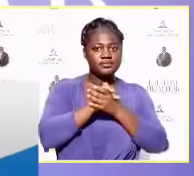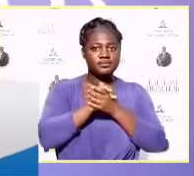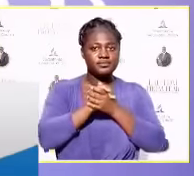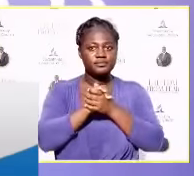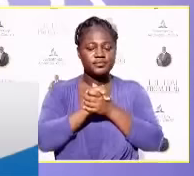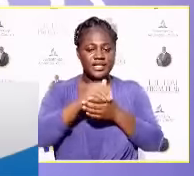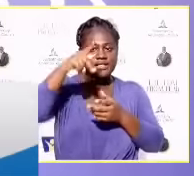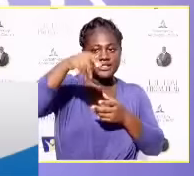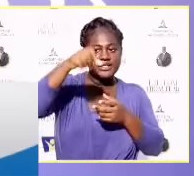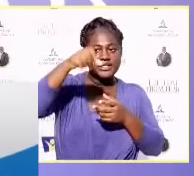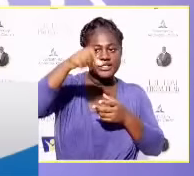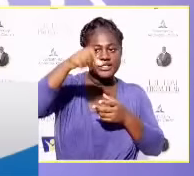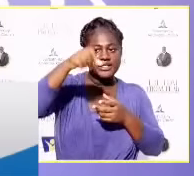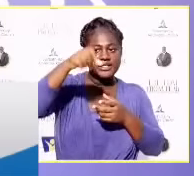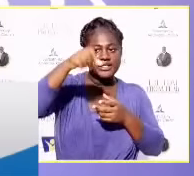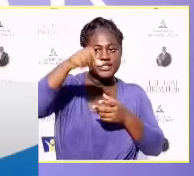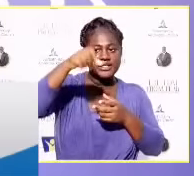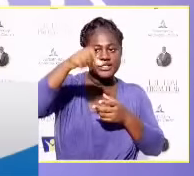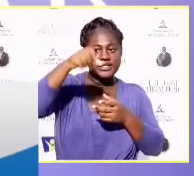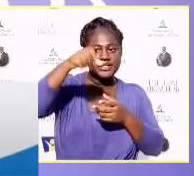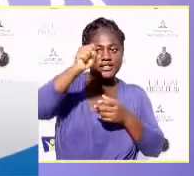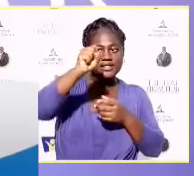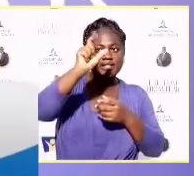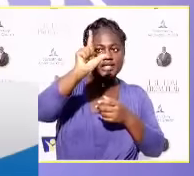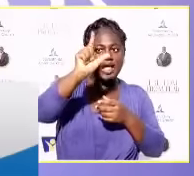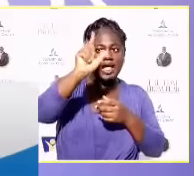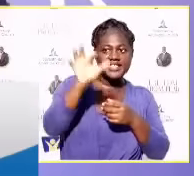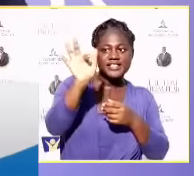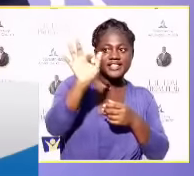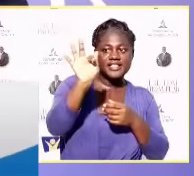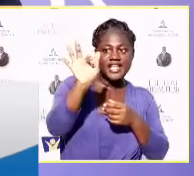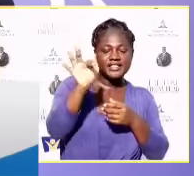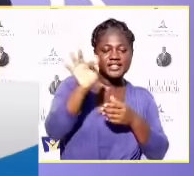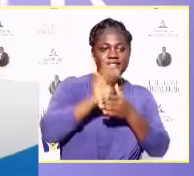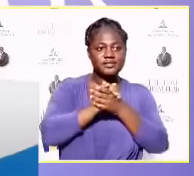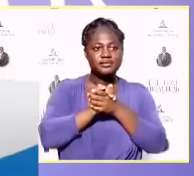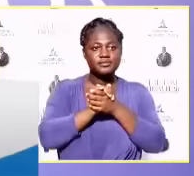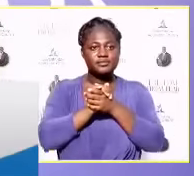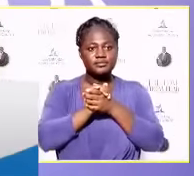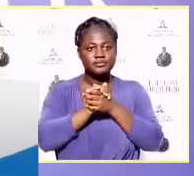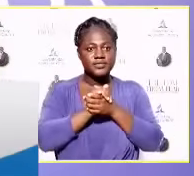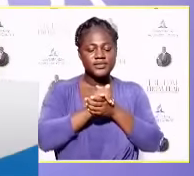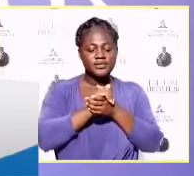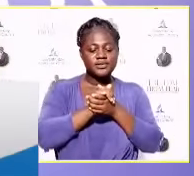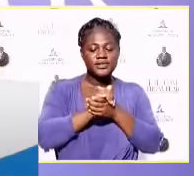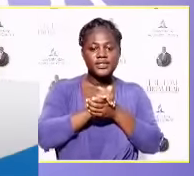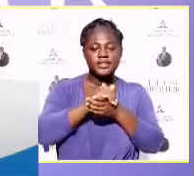Psalm 50, let's read verse 19. Psalm 50, 50. Verse 19.